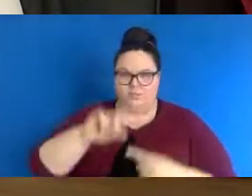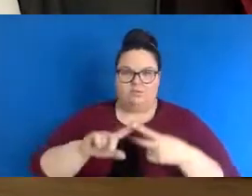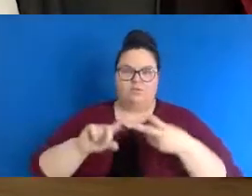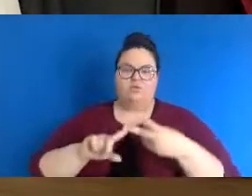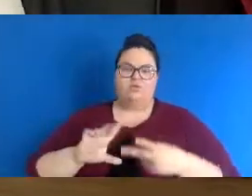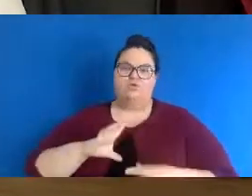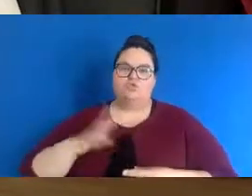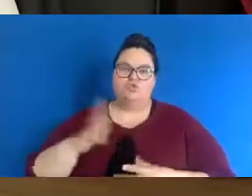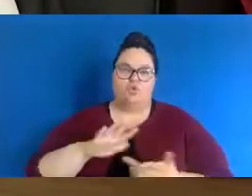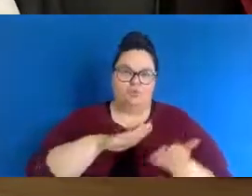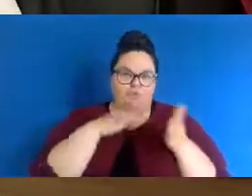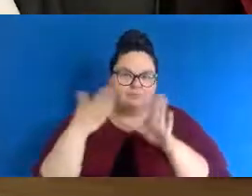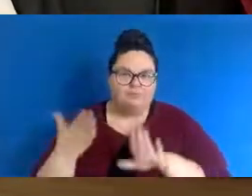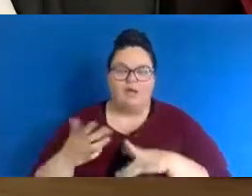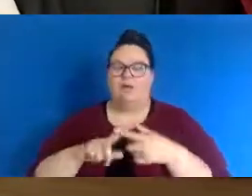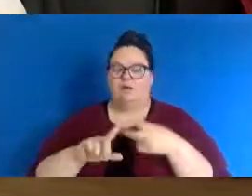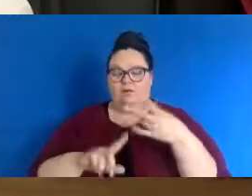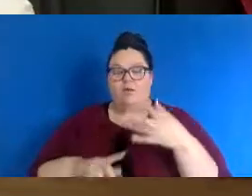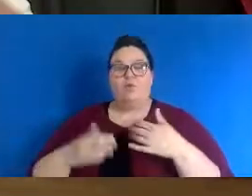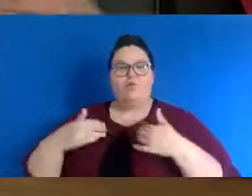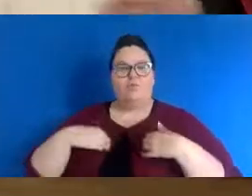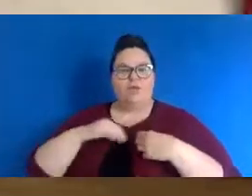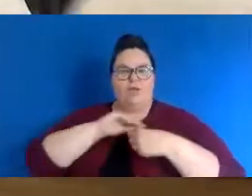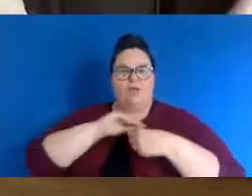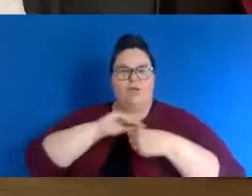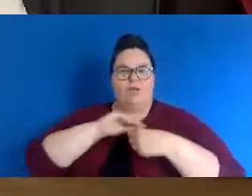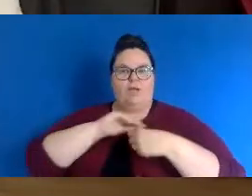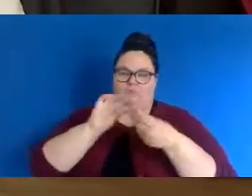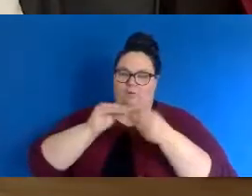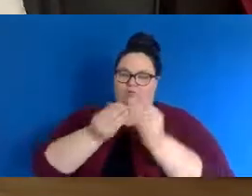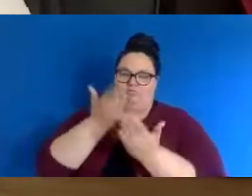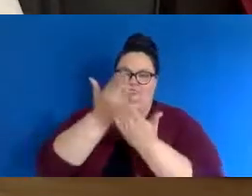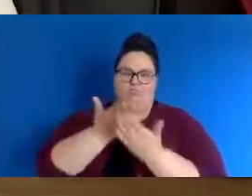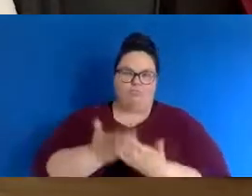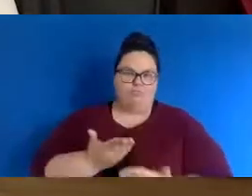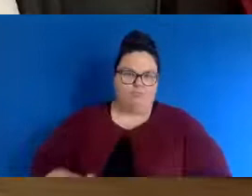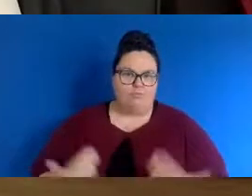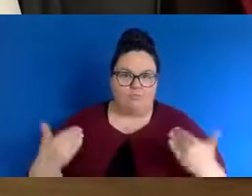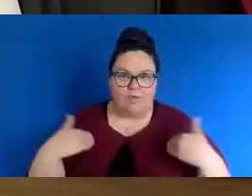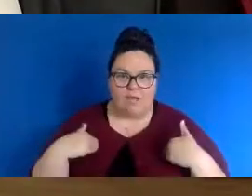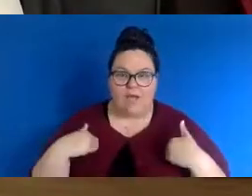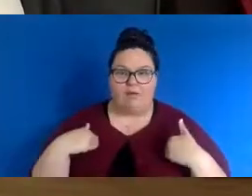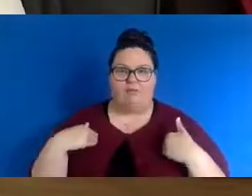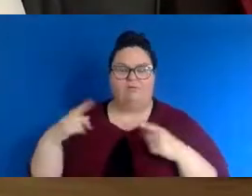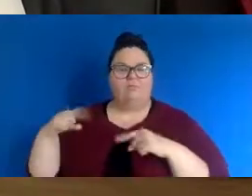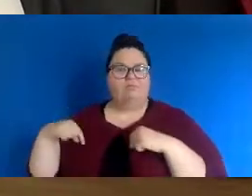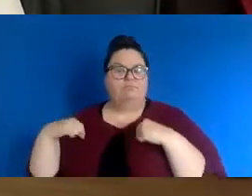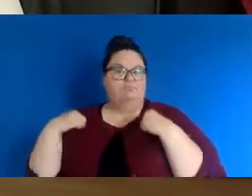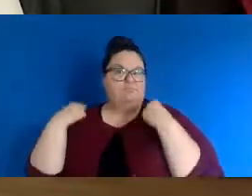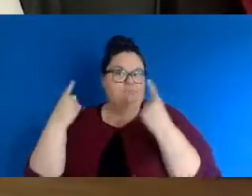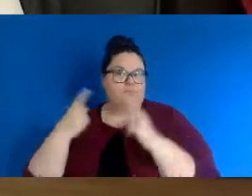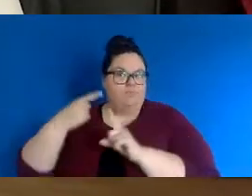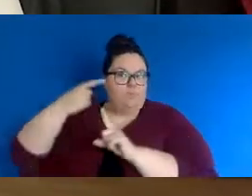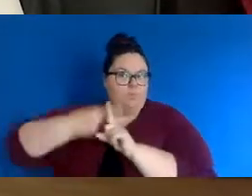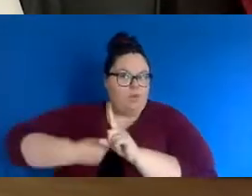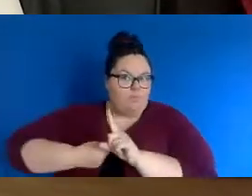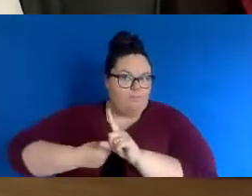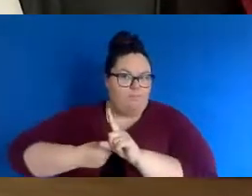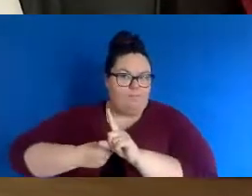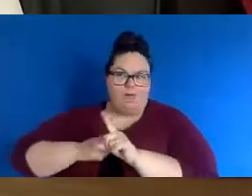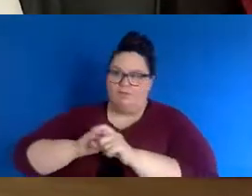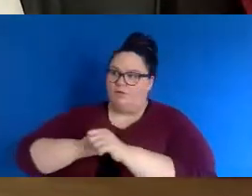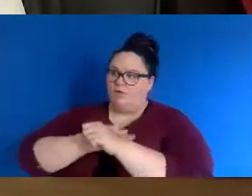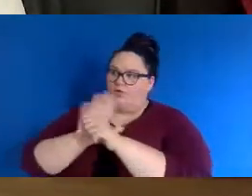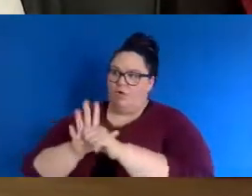just an opinion, we have the numbers to prove it. Over the past month, as our vaccine rollout has accelerated, the number of active cases